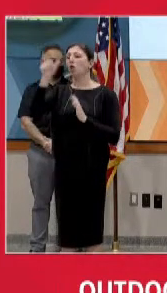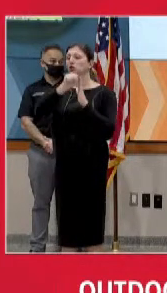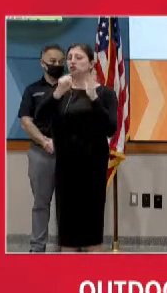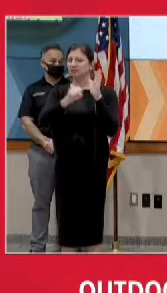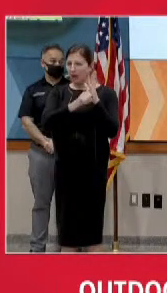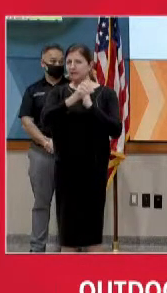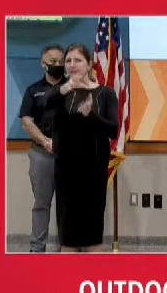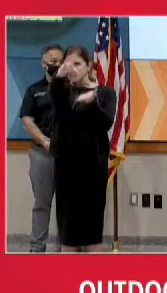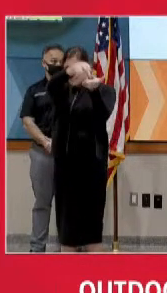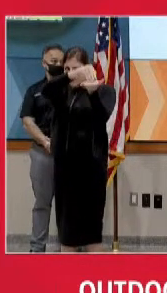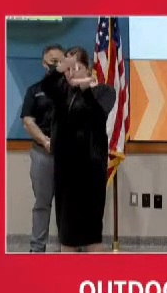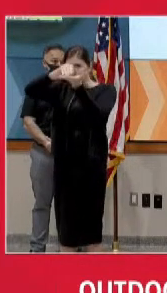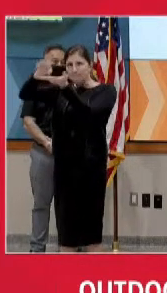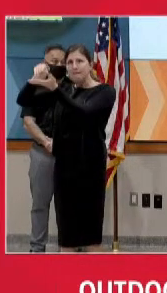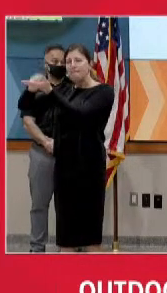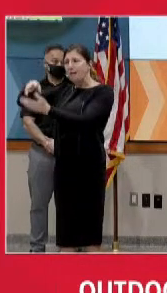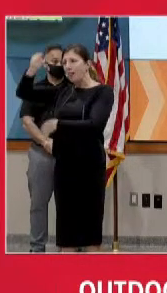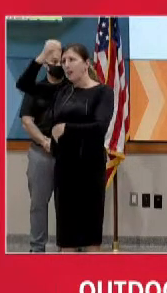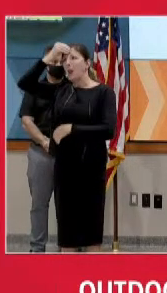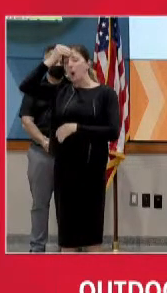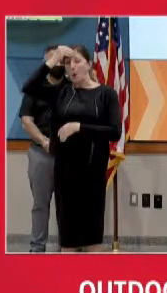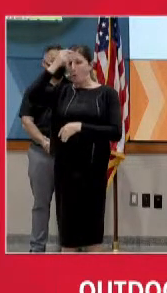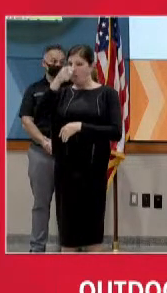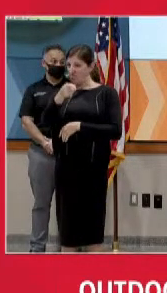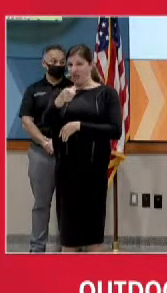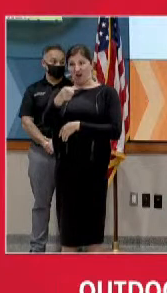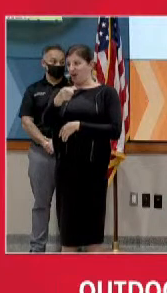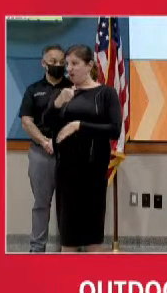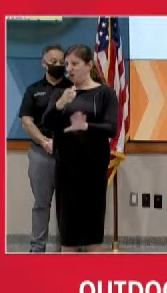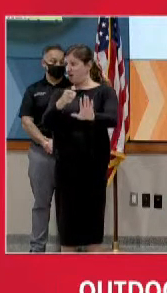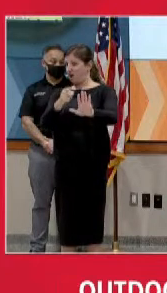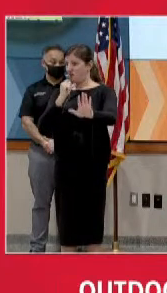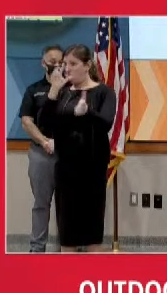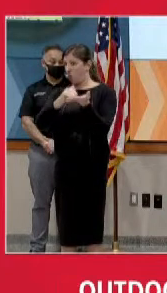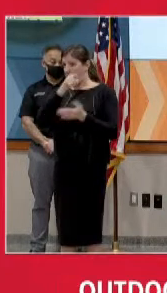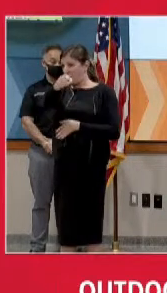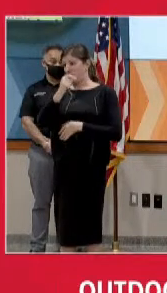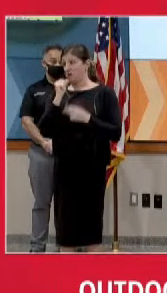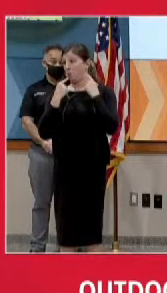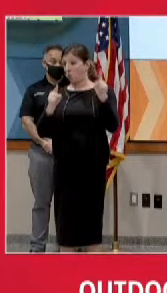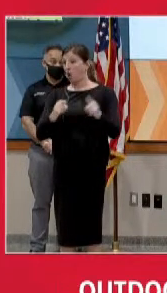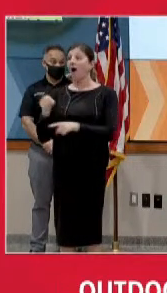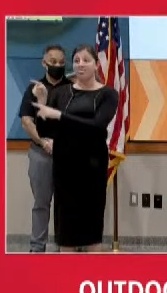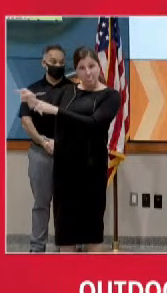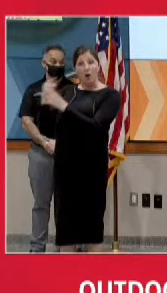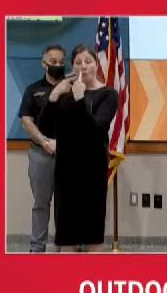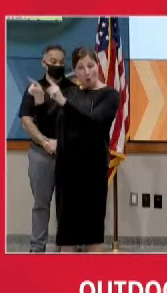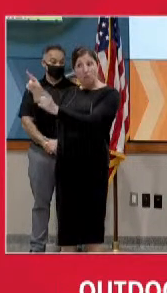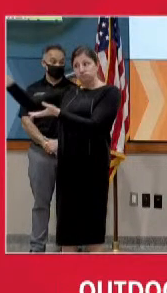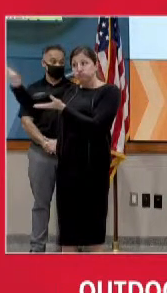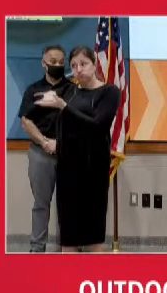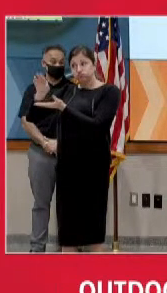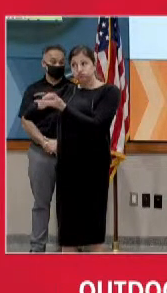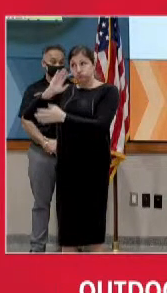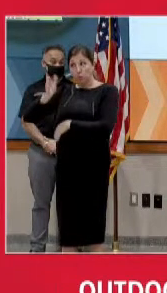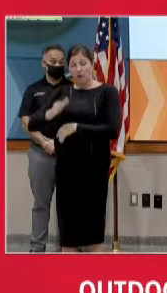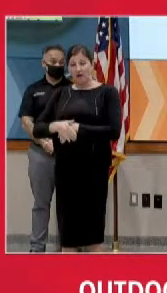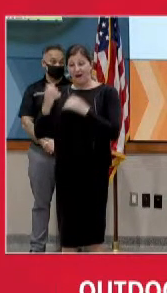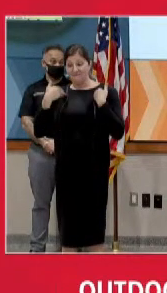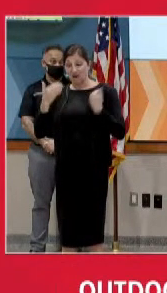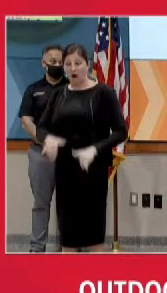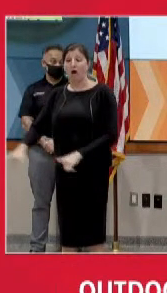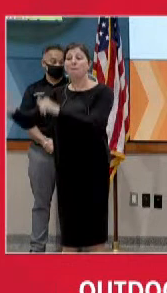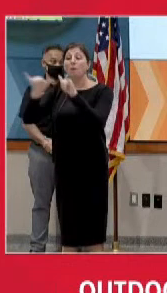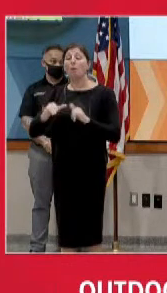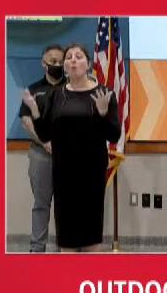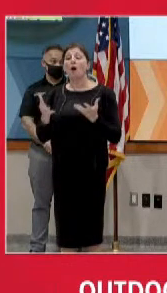and learn from them. And we can see, okay, that one's not working, don't do that. That one worked, let's do this. And what they have in common is they